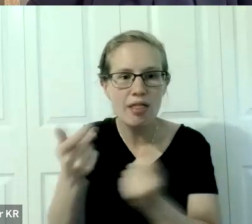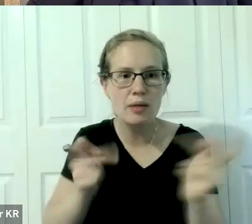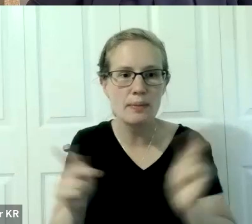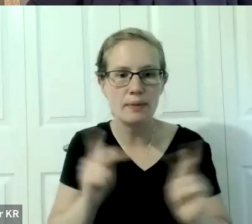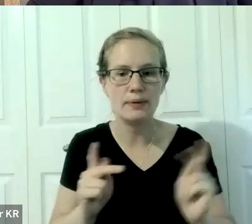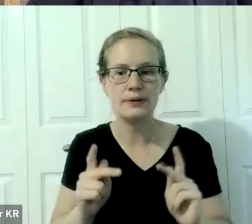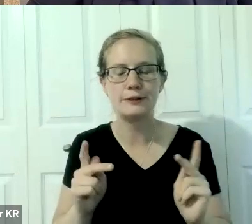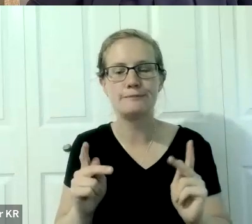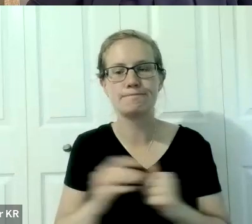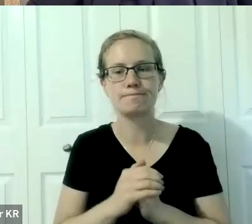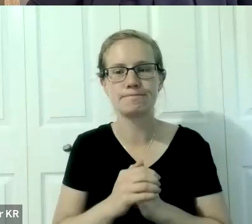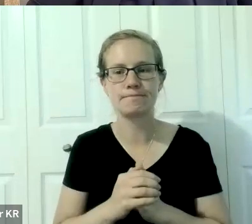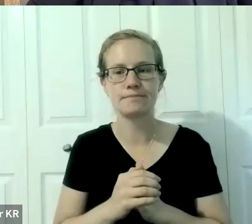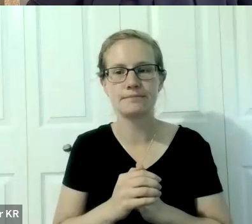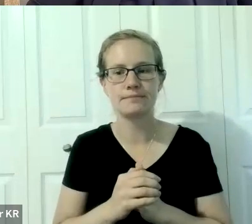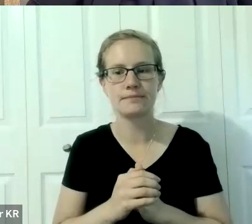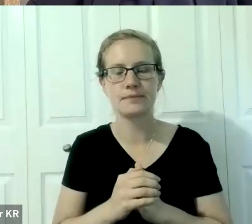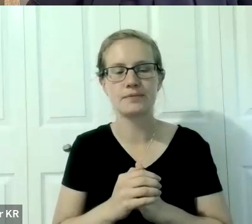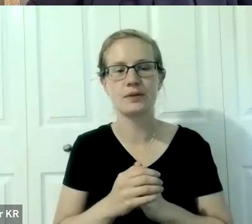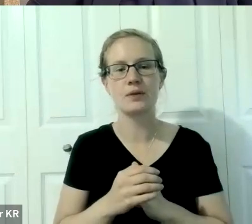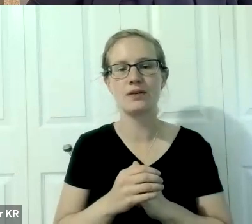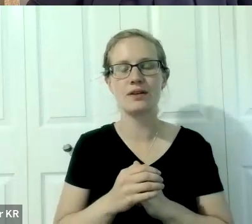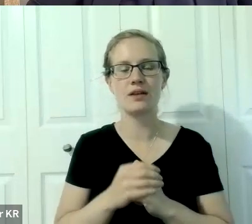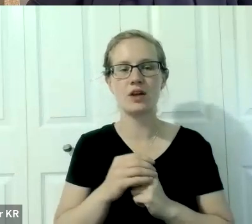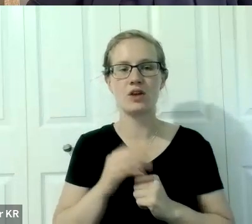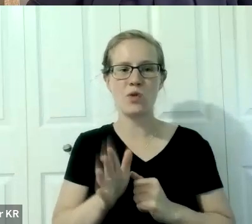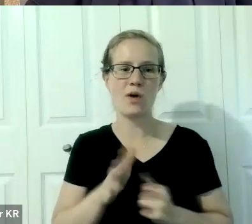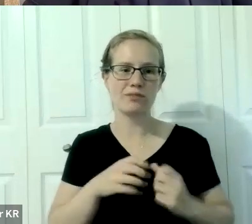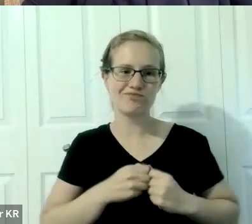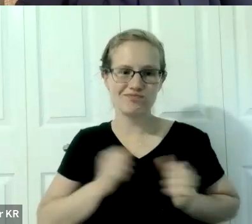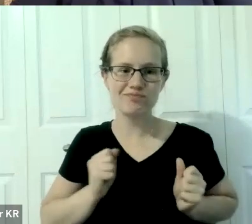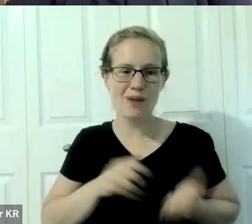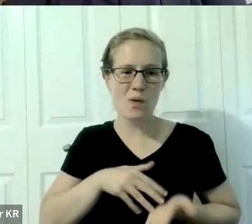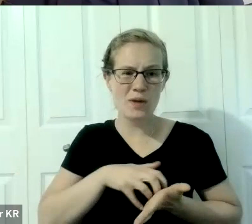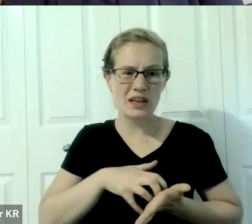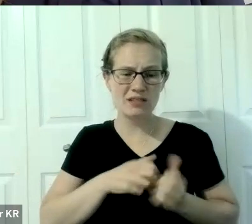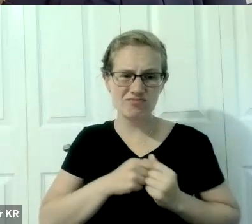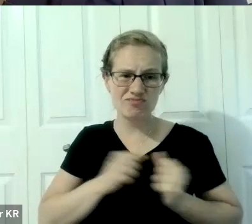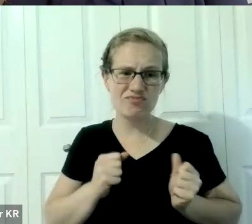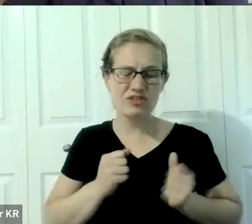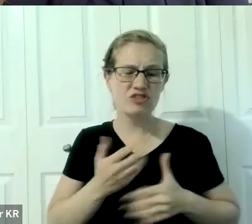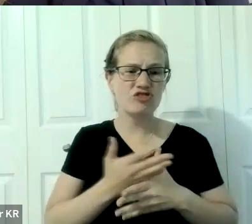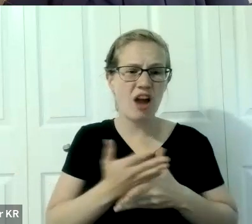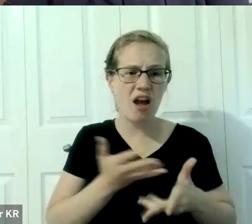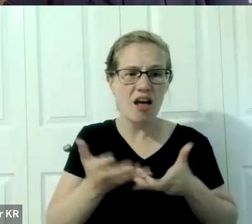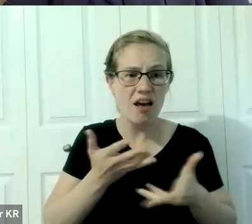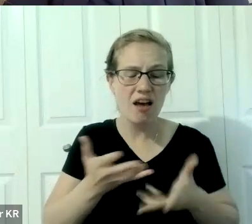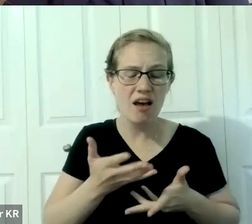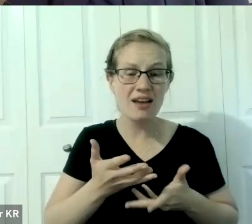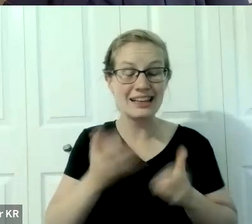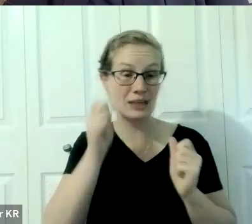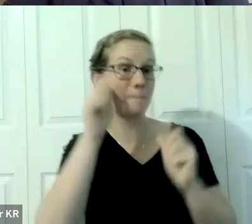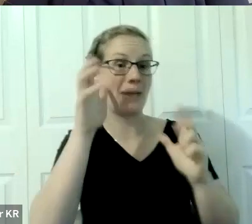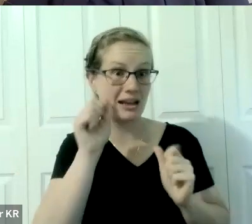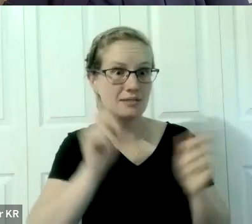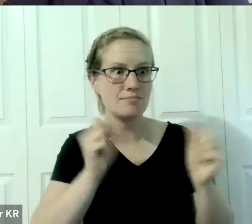this. One thing that I found is when you share that vulnerability in that story, it's amazing how many people